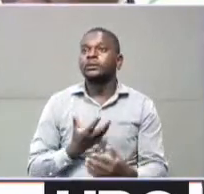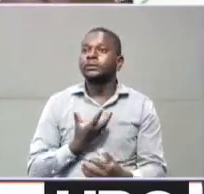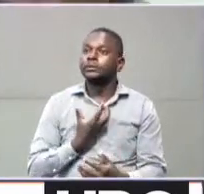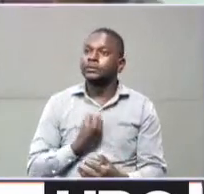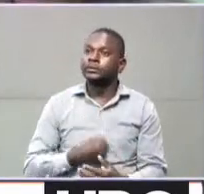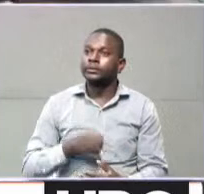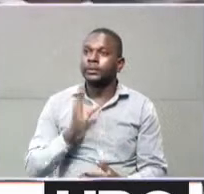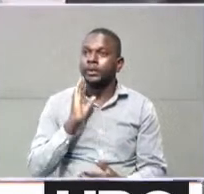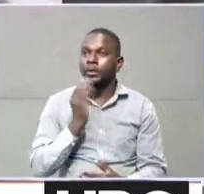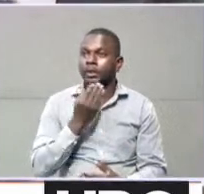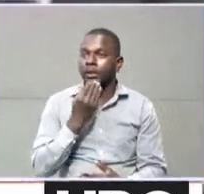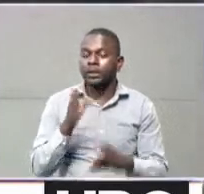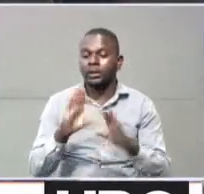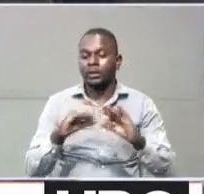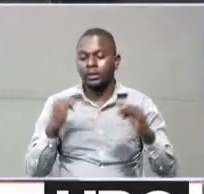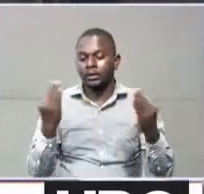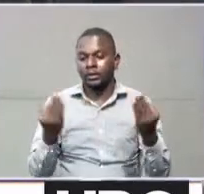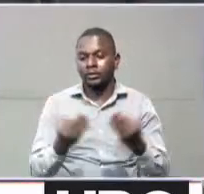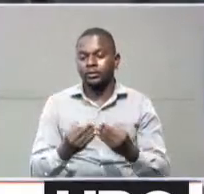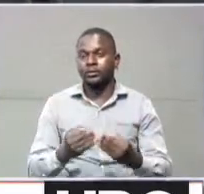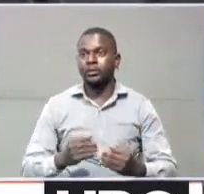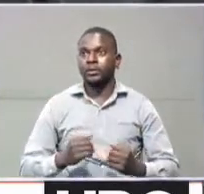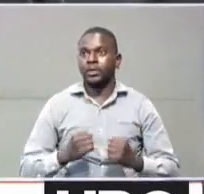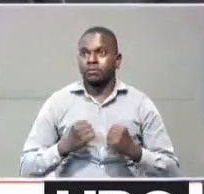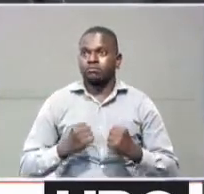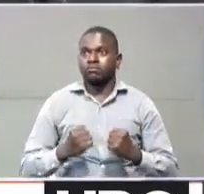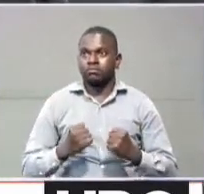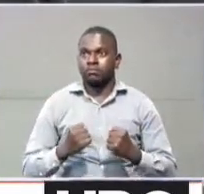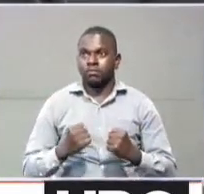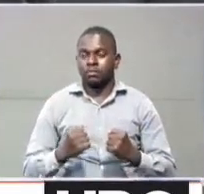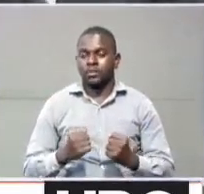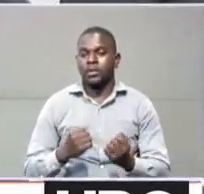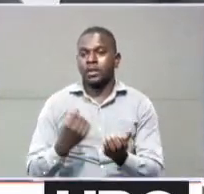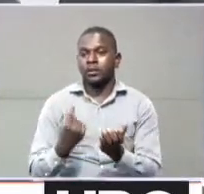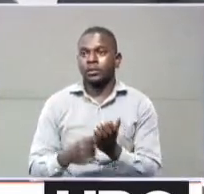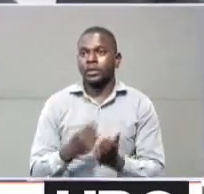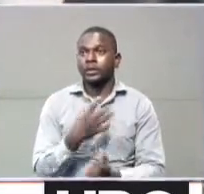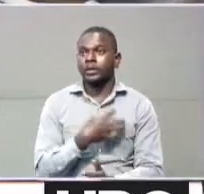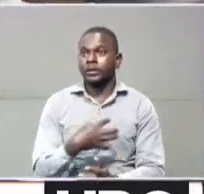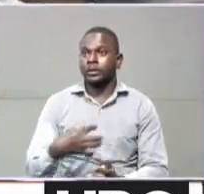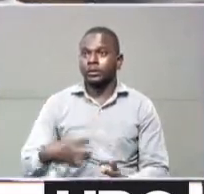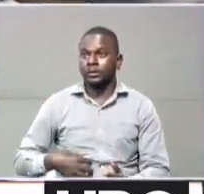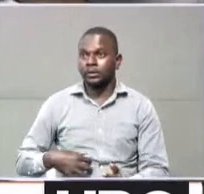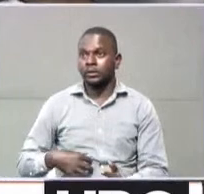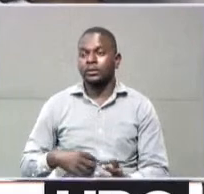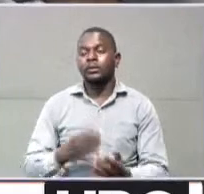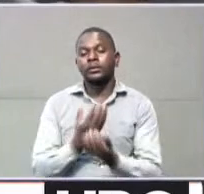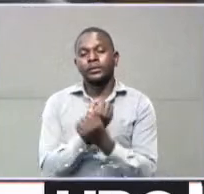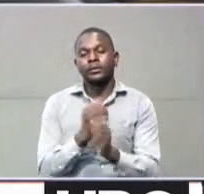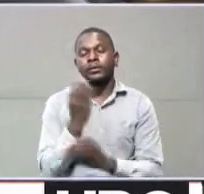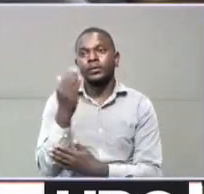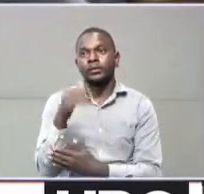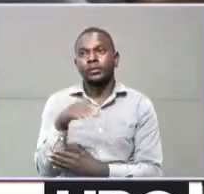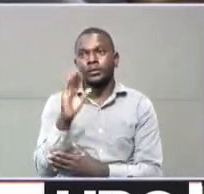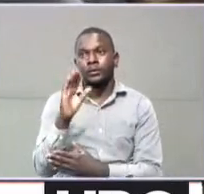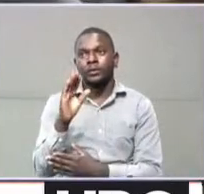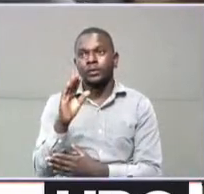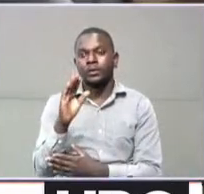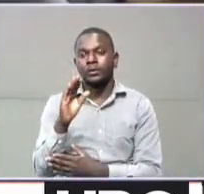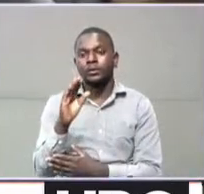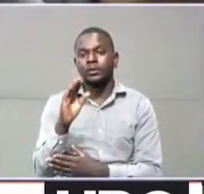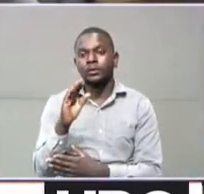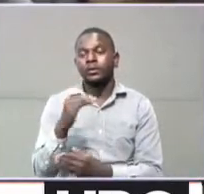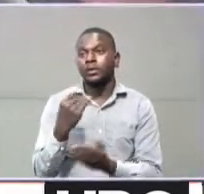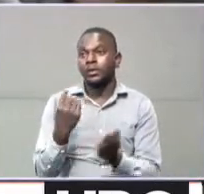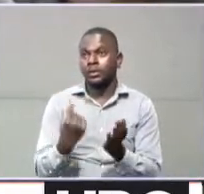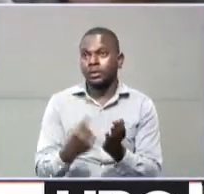sympathies to the family of this courageous ugandan soldier who sacrificed so much for